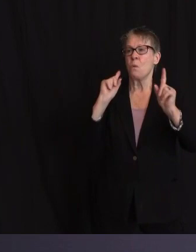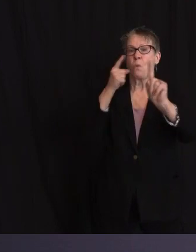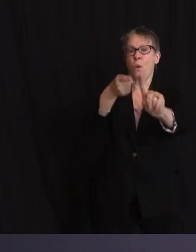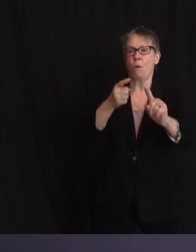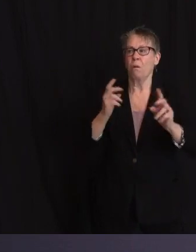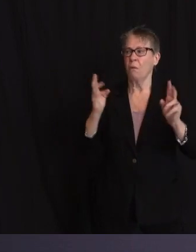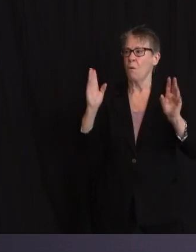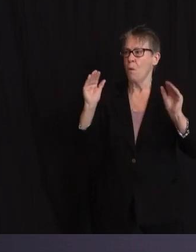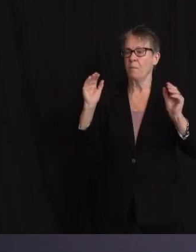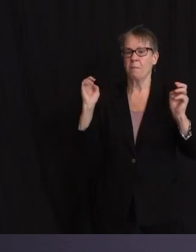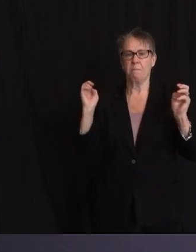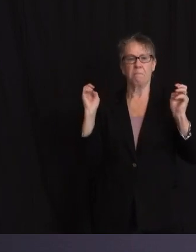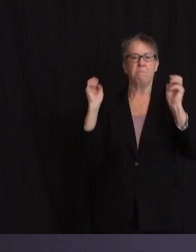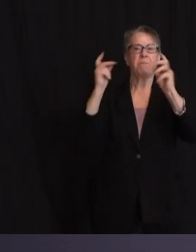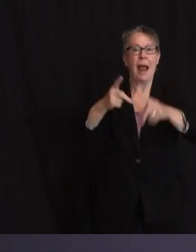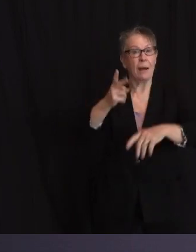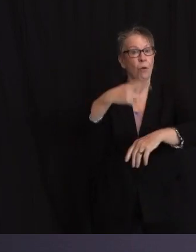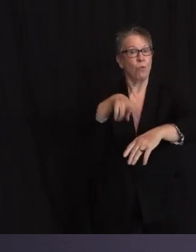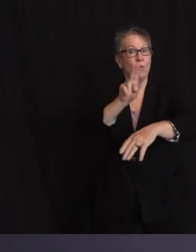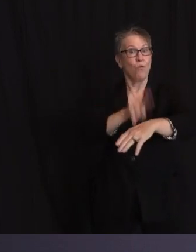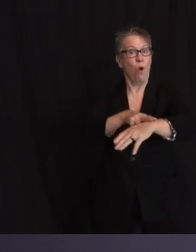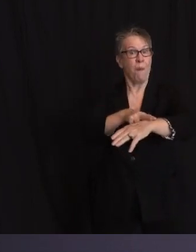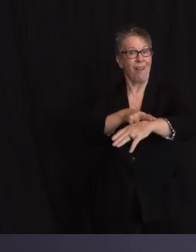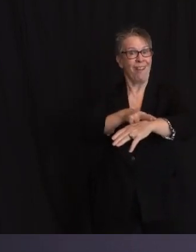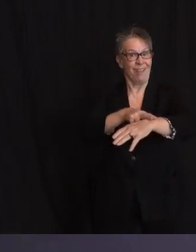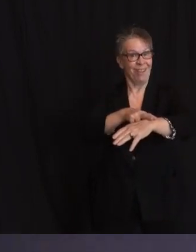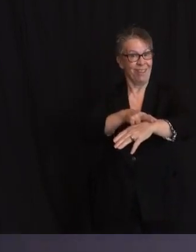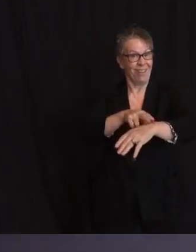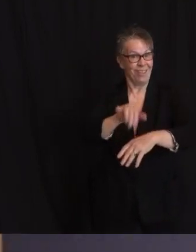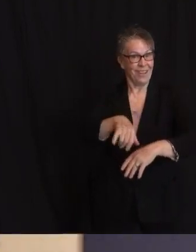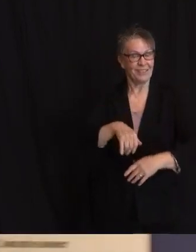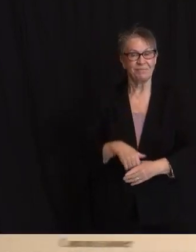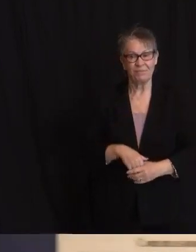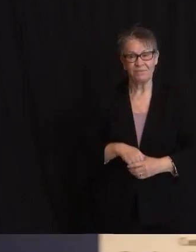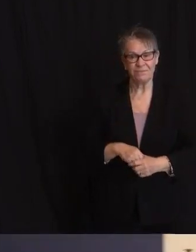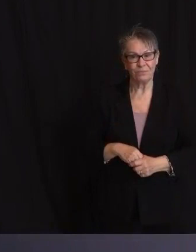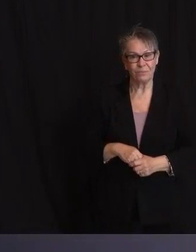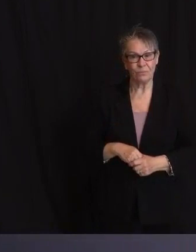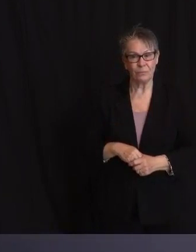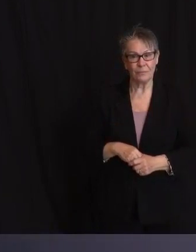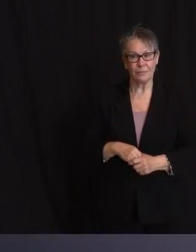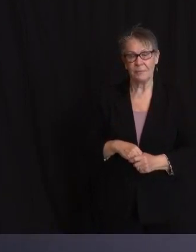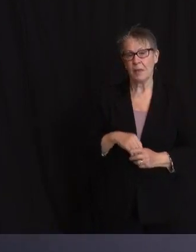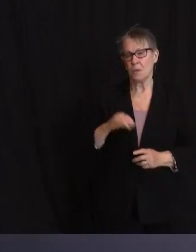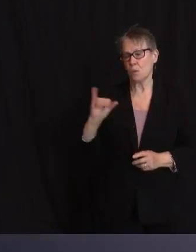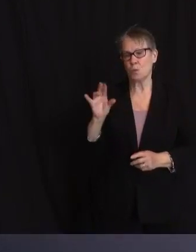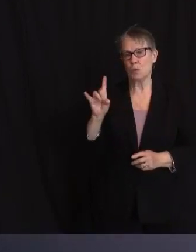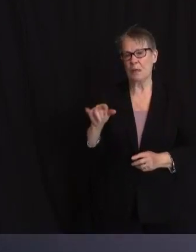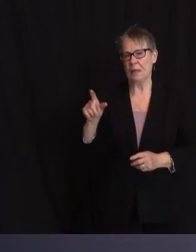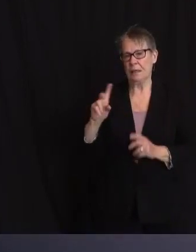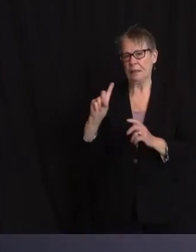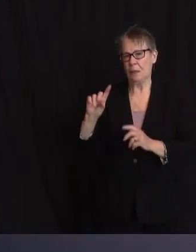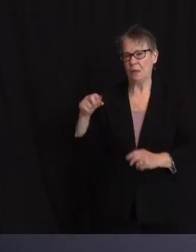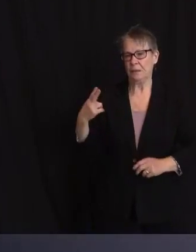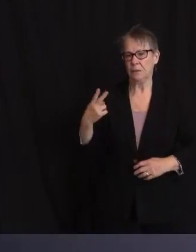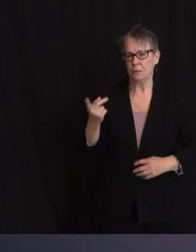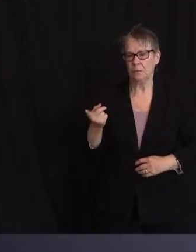on either testing or long-term care in particular? Well, I'll talk about long-term care. We don't